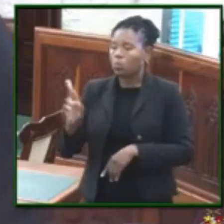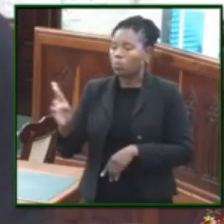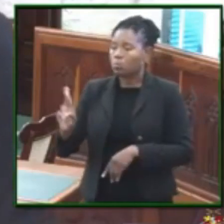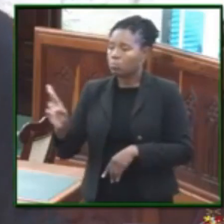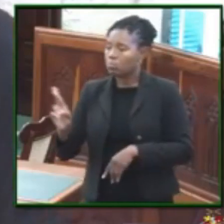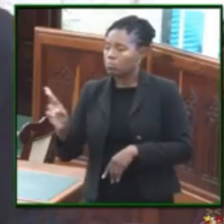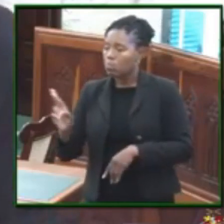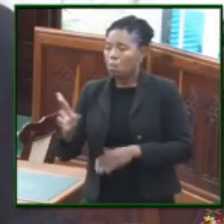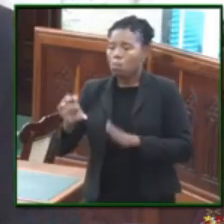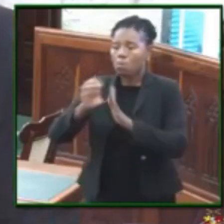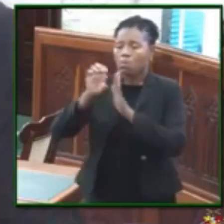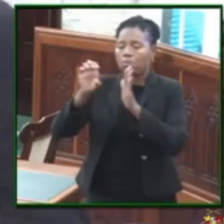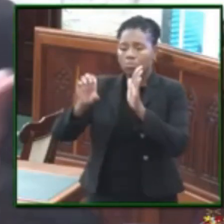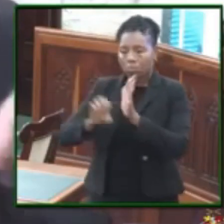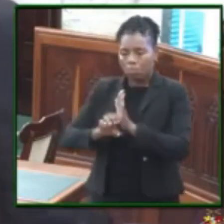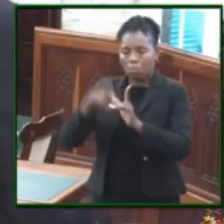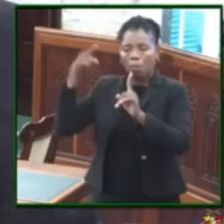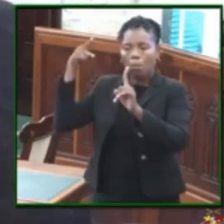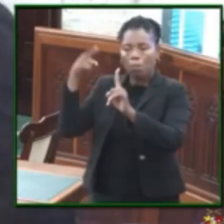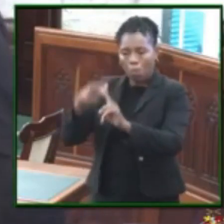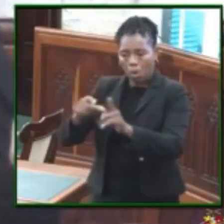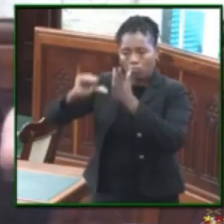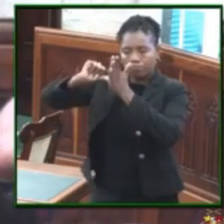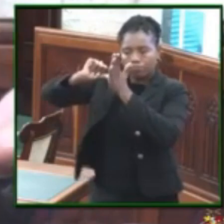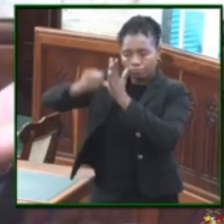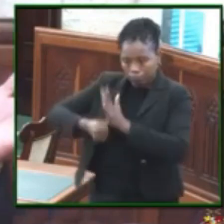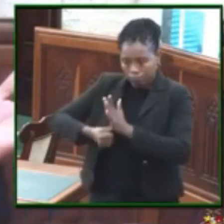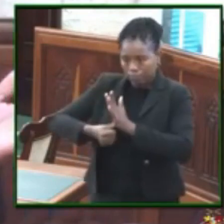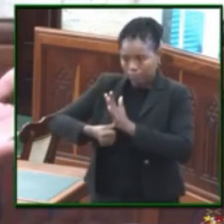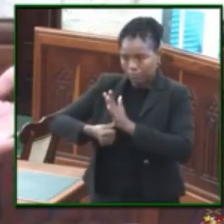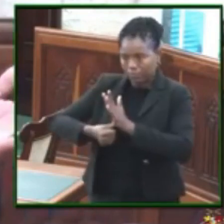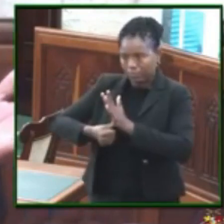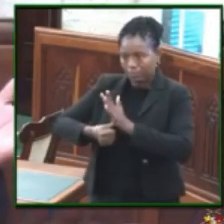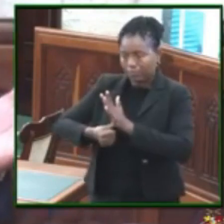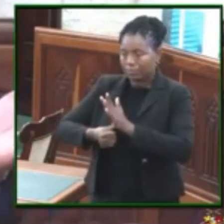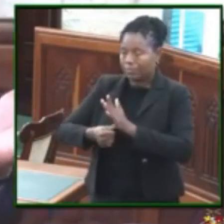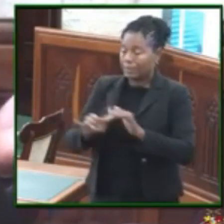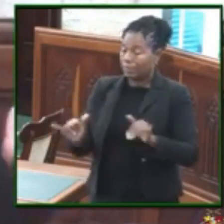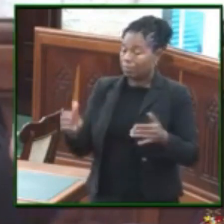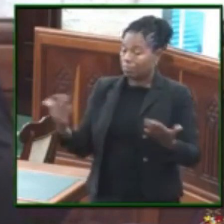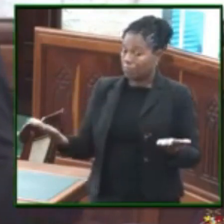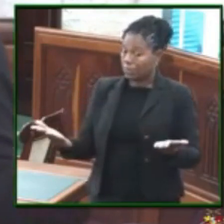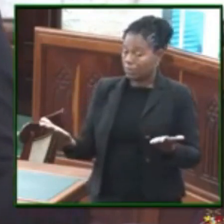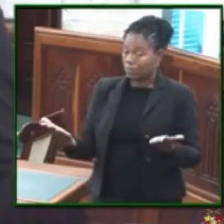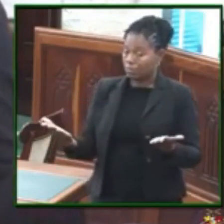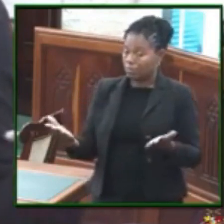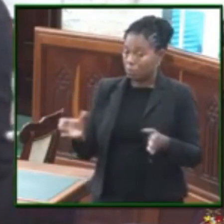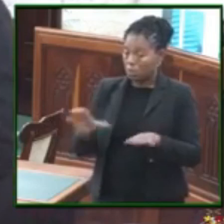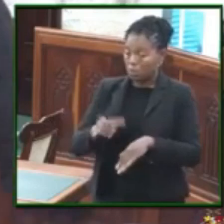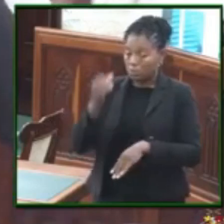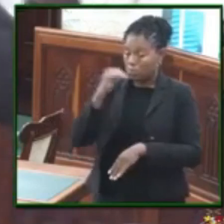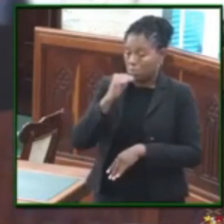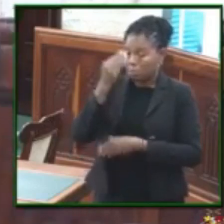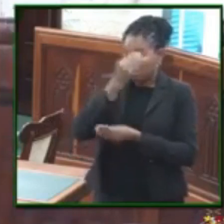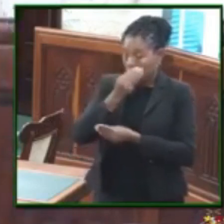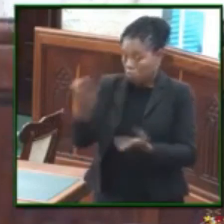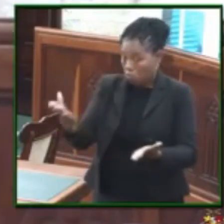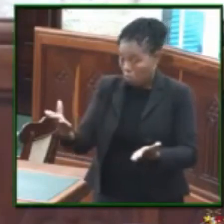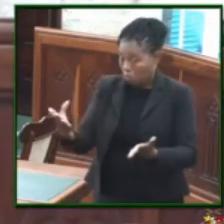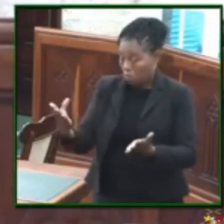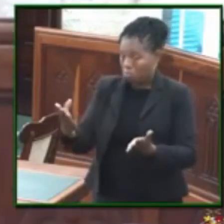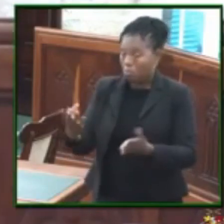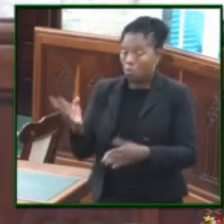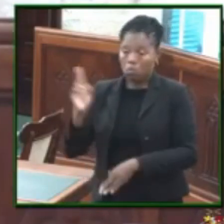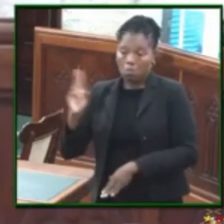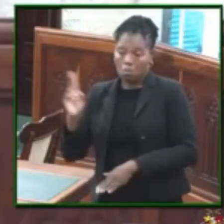will be reinforced, except that this country still is to be told what is a Republican constitution. This is a